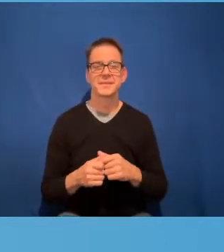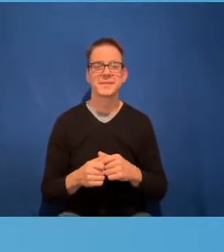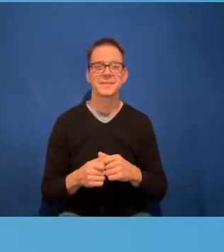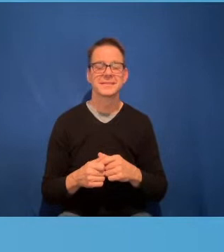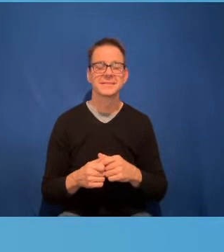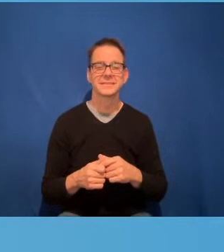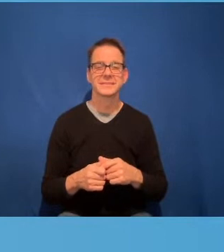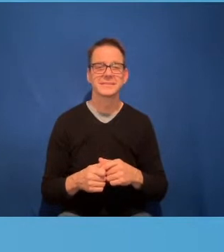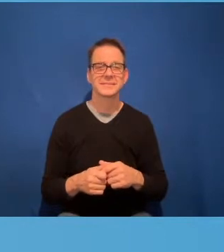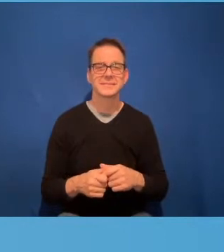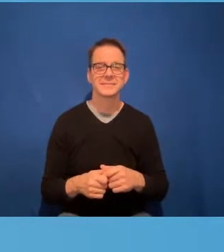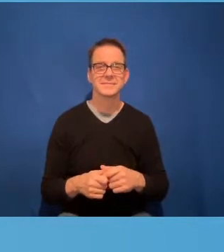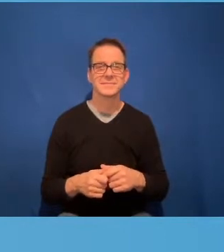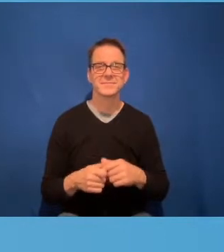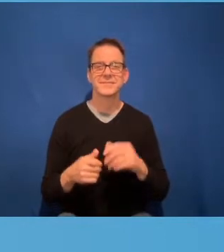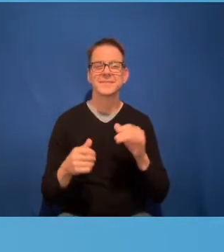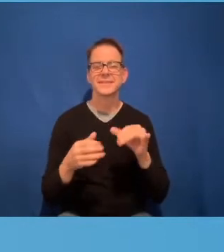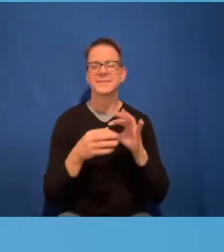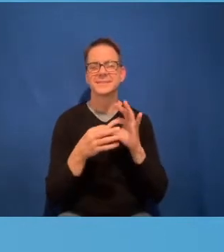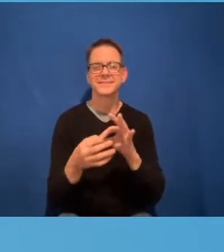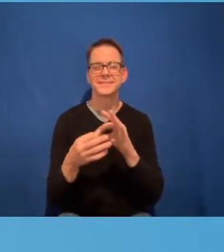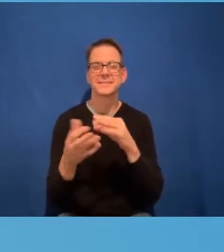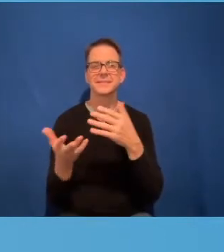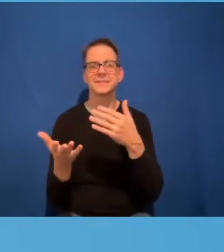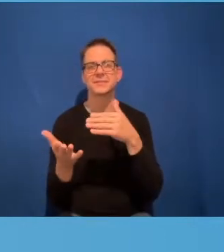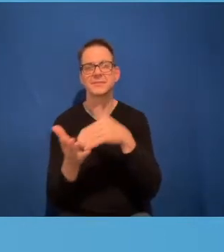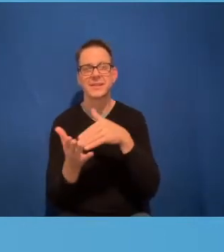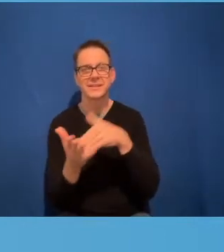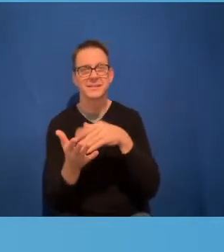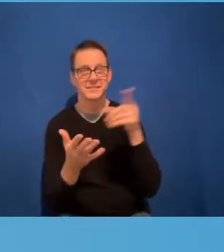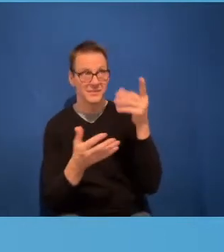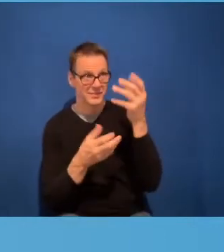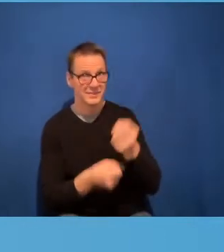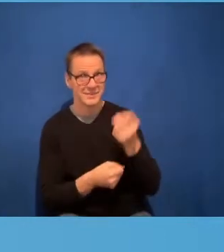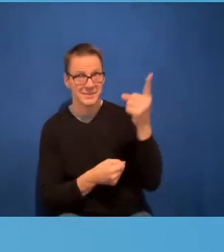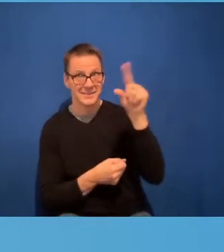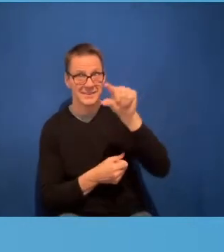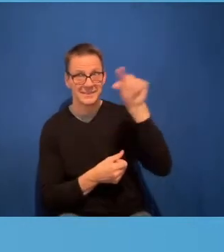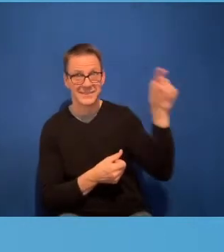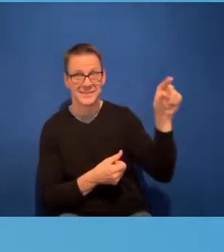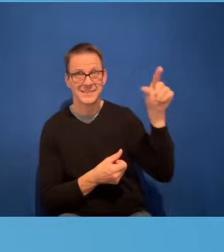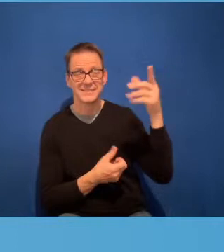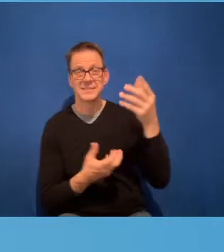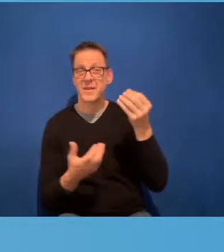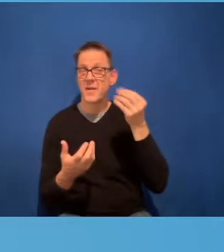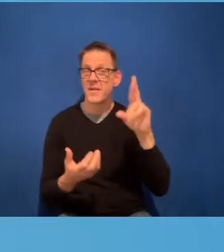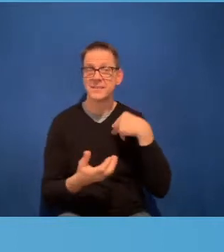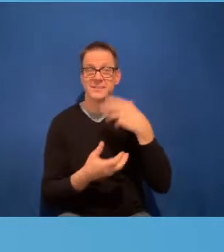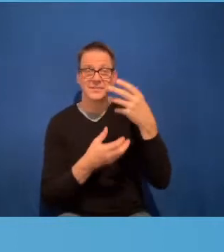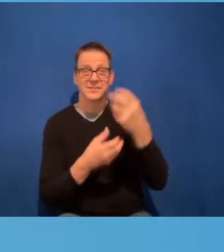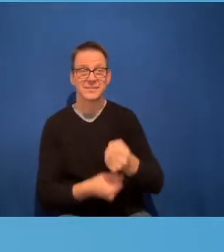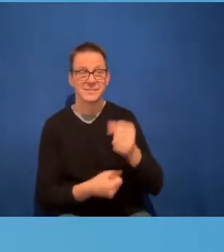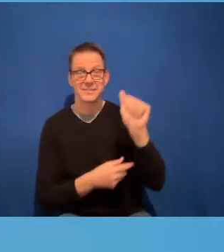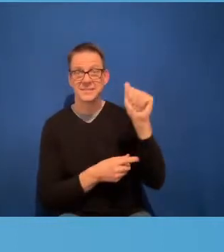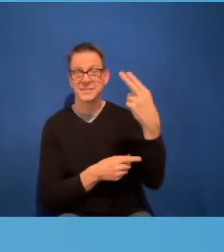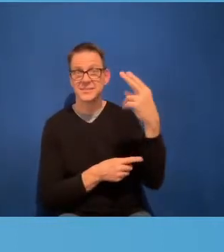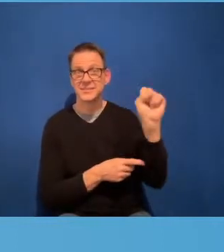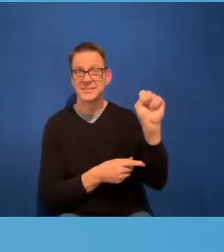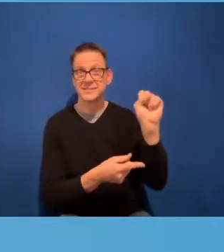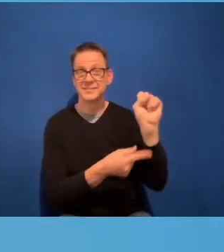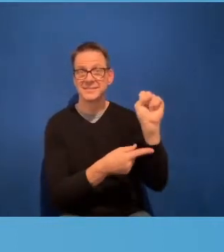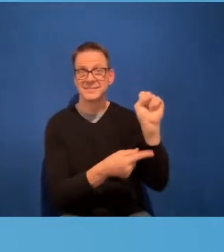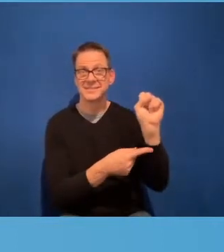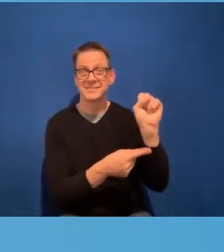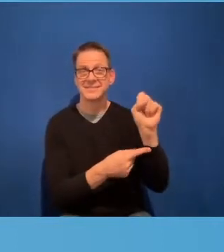allowing doctors to have faith in this government or in the leadership of AHS, that they will be supported